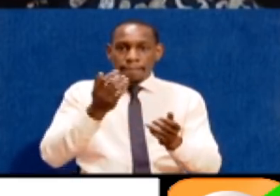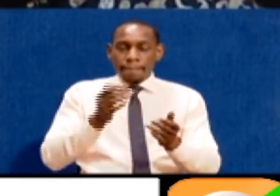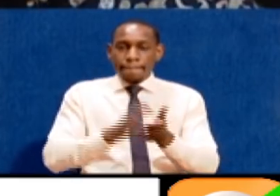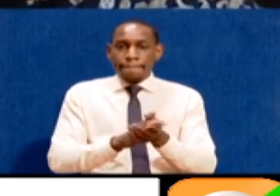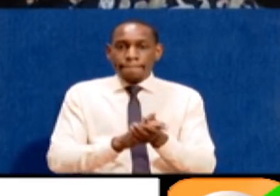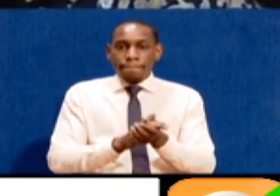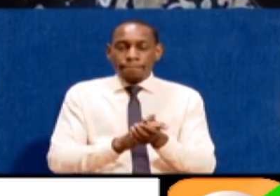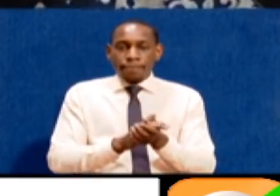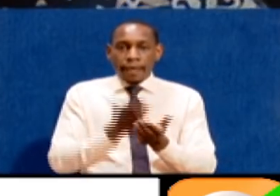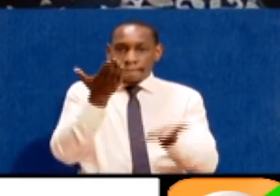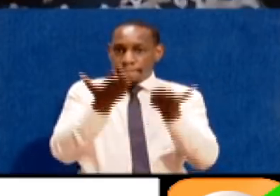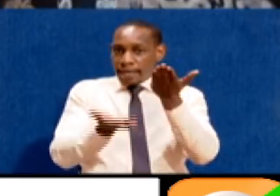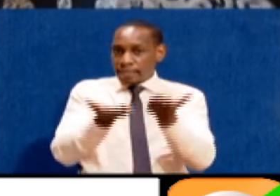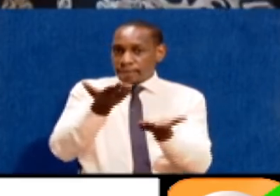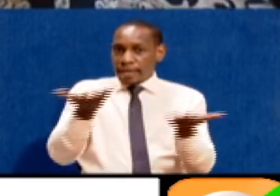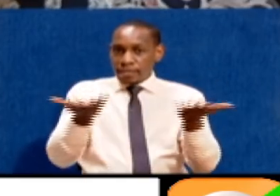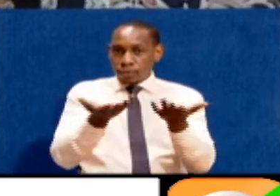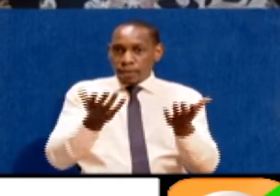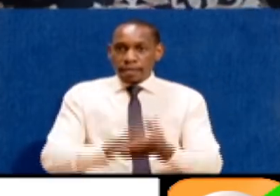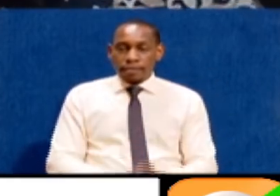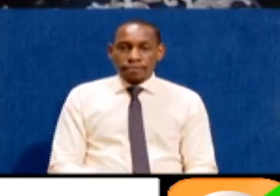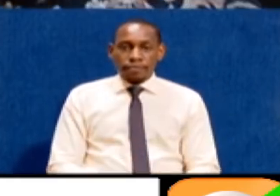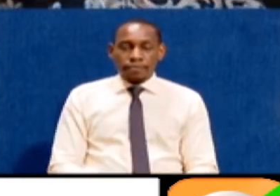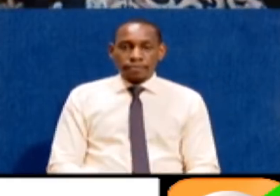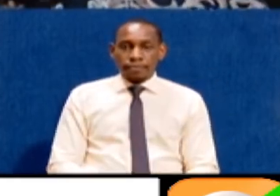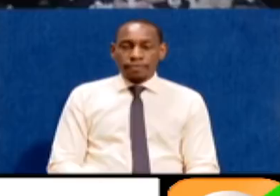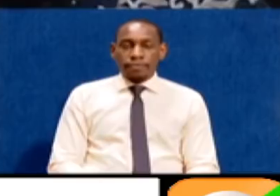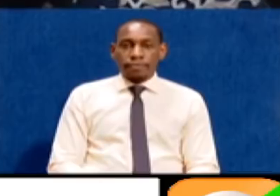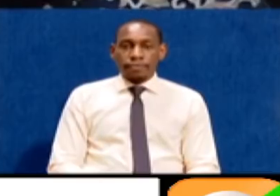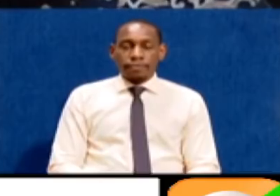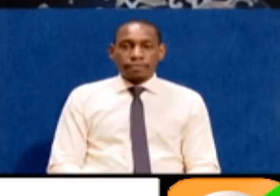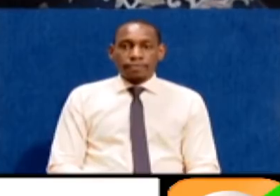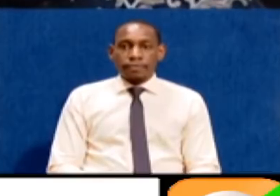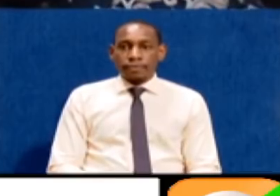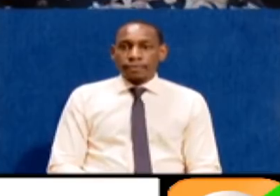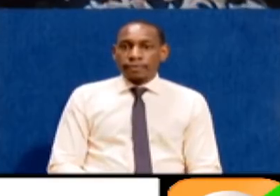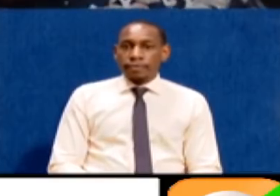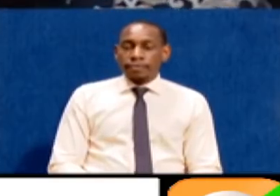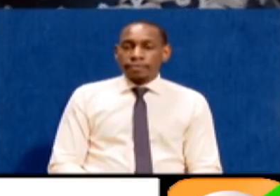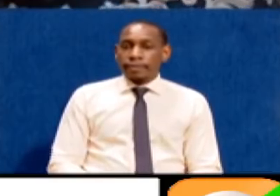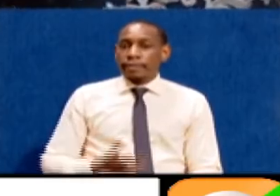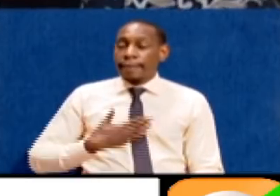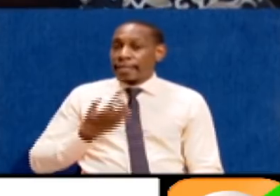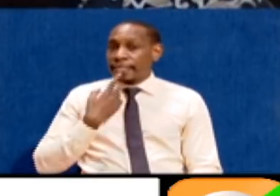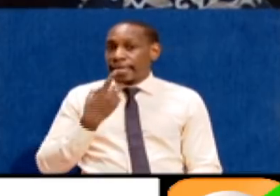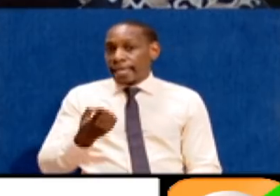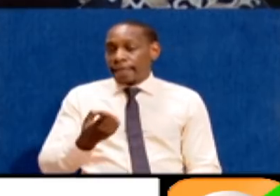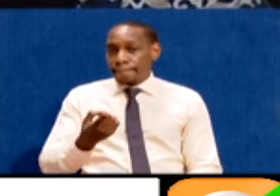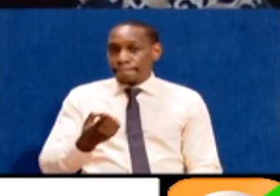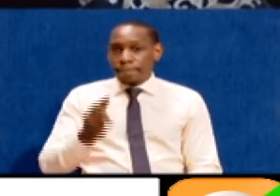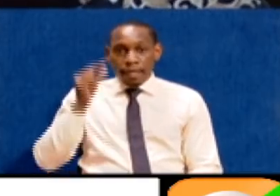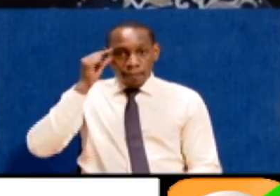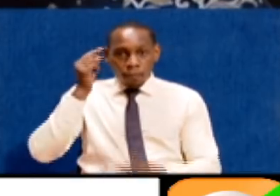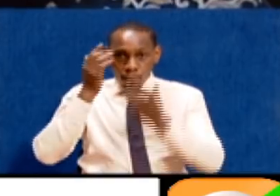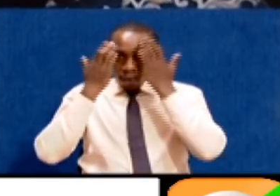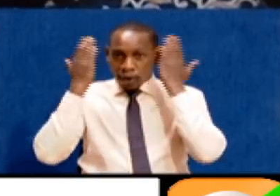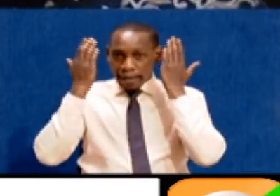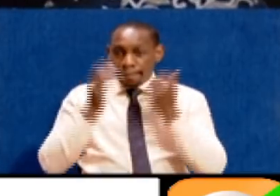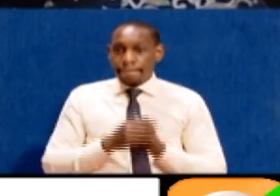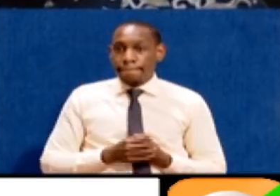line? Because it's also not Jesus, wrong to give. Go ahead. Let me tell you, Maura,